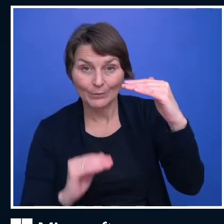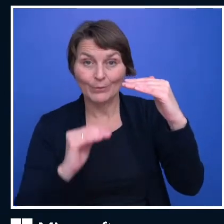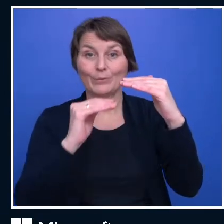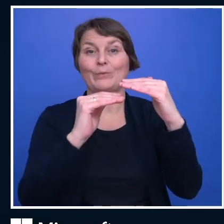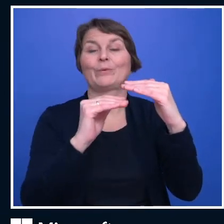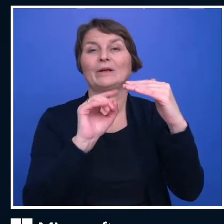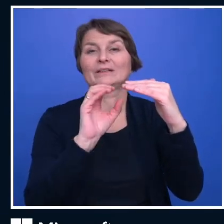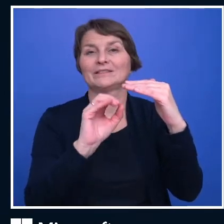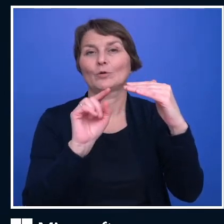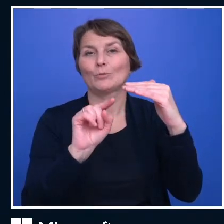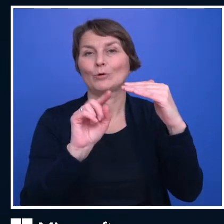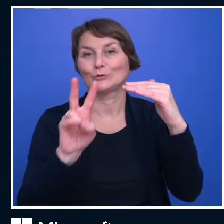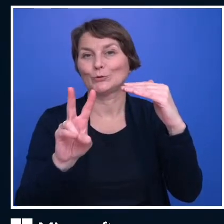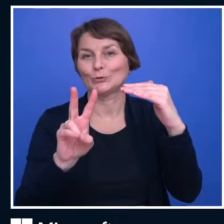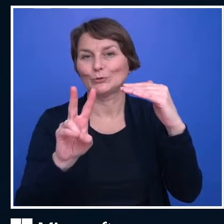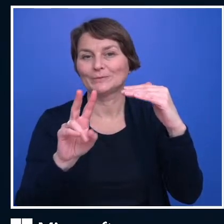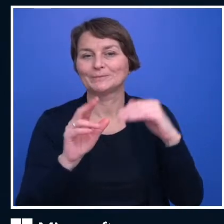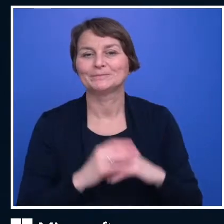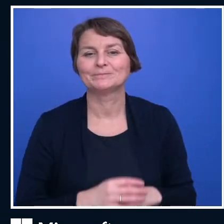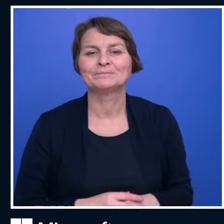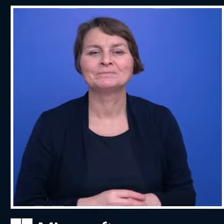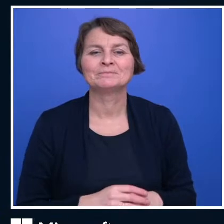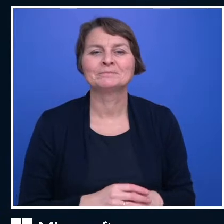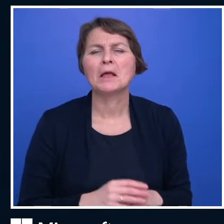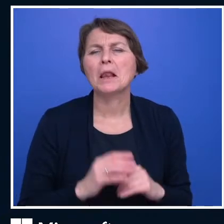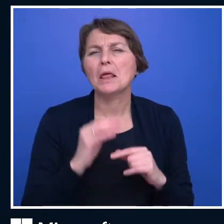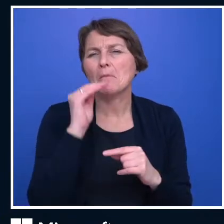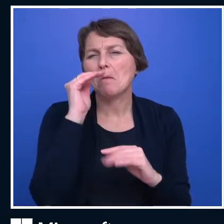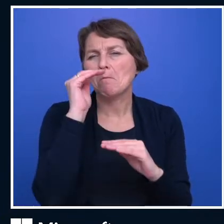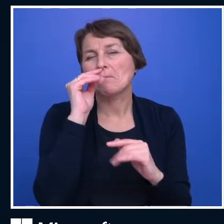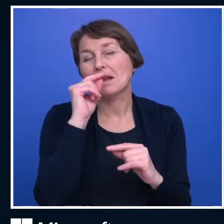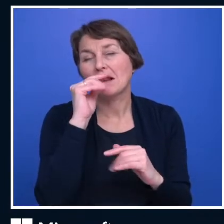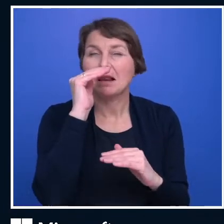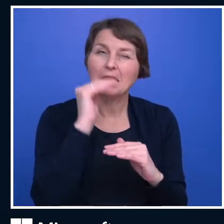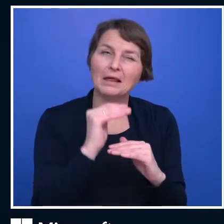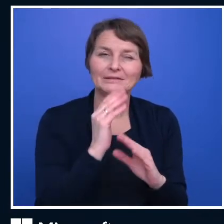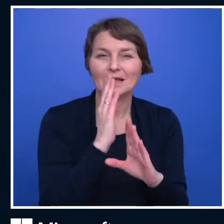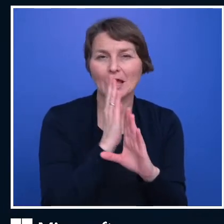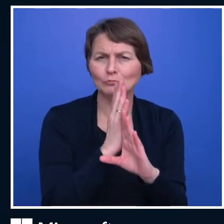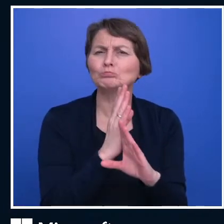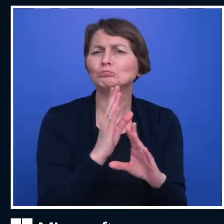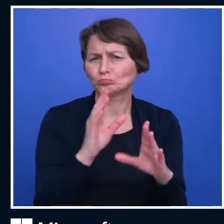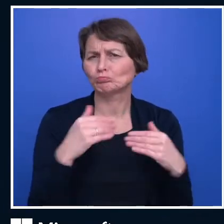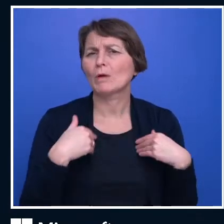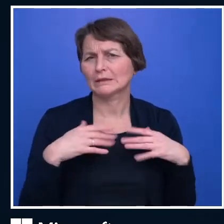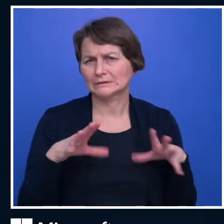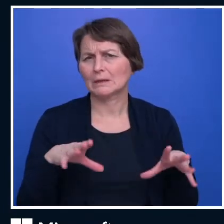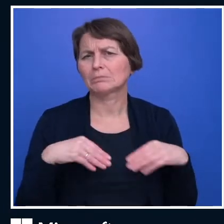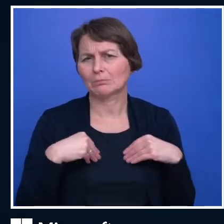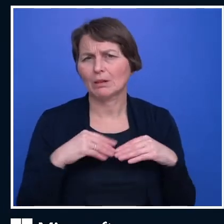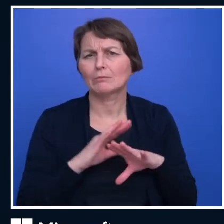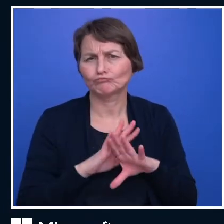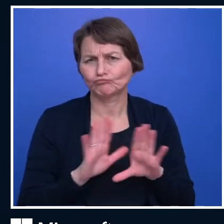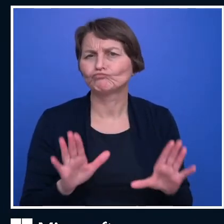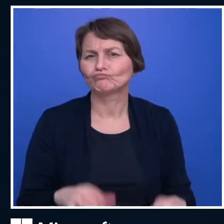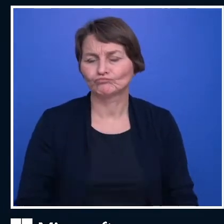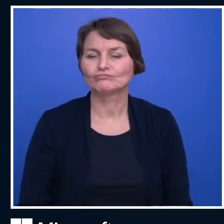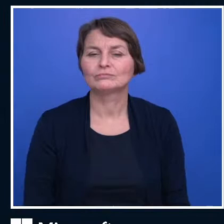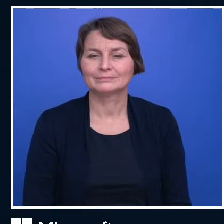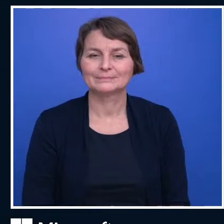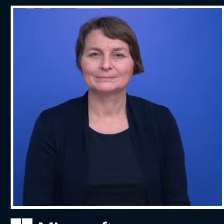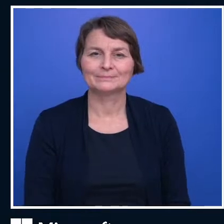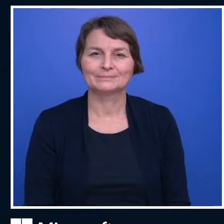of lower accuracy, which may be acceptable to me. So I think, so this